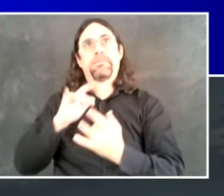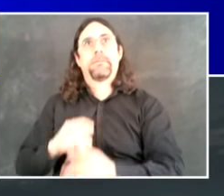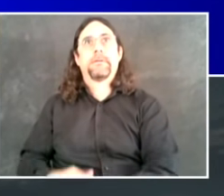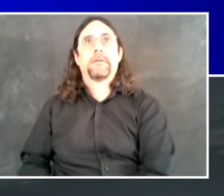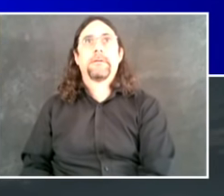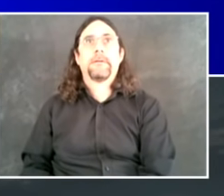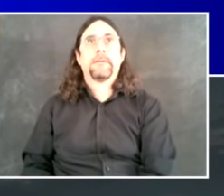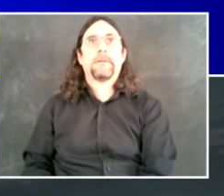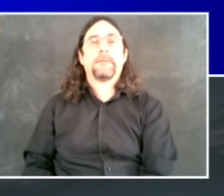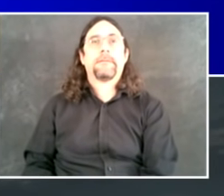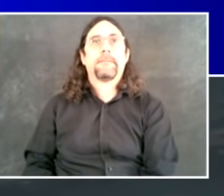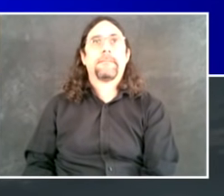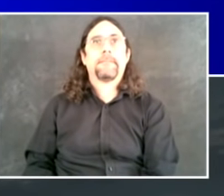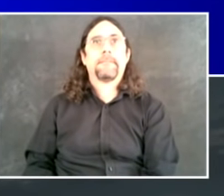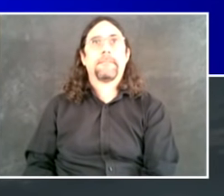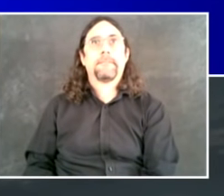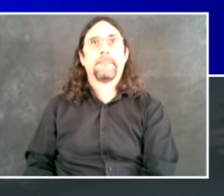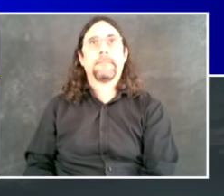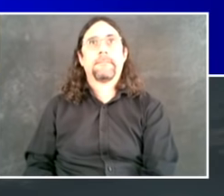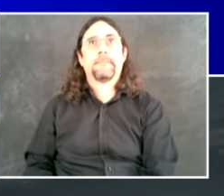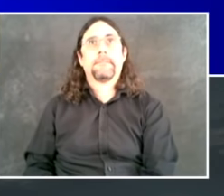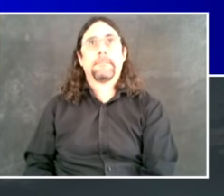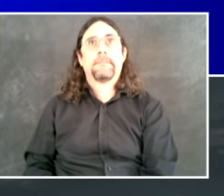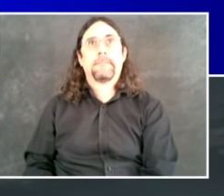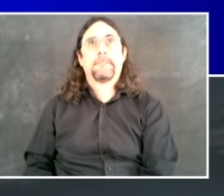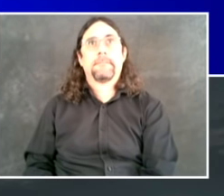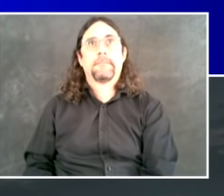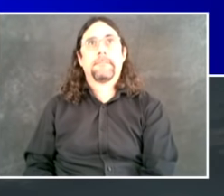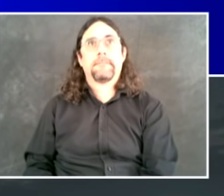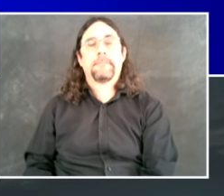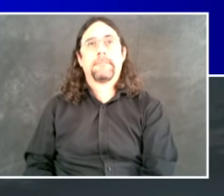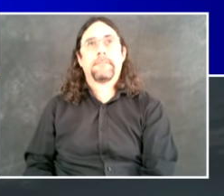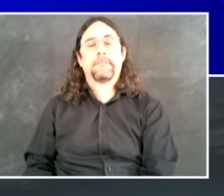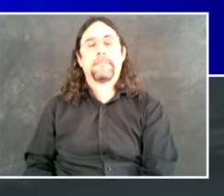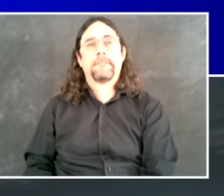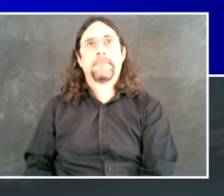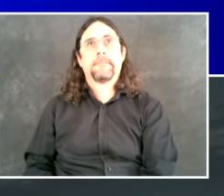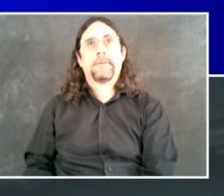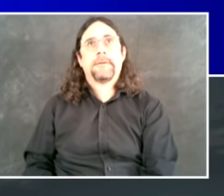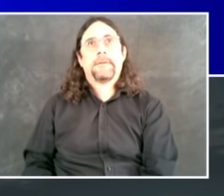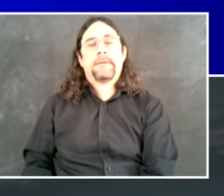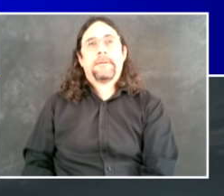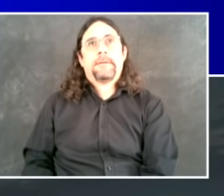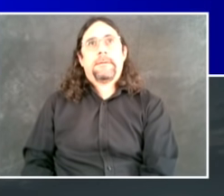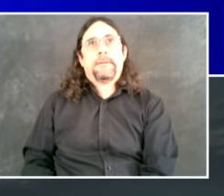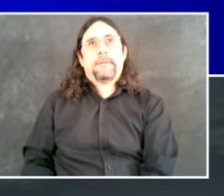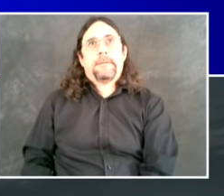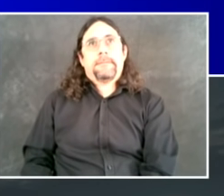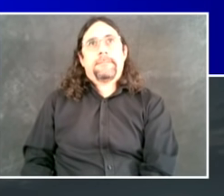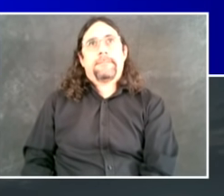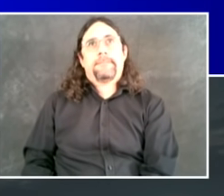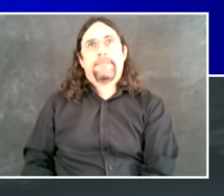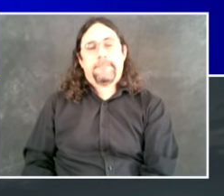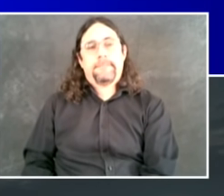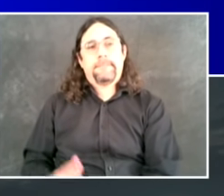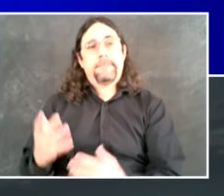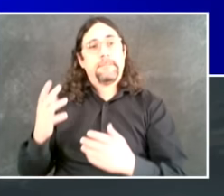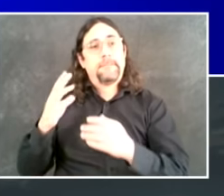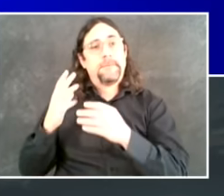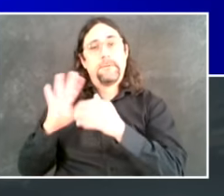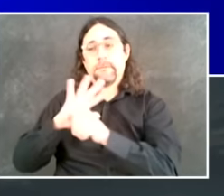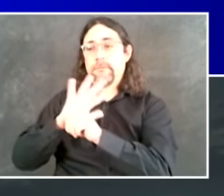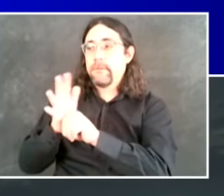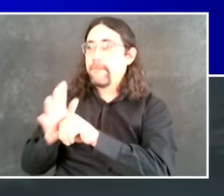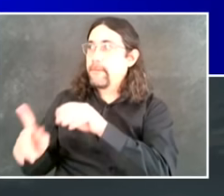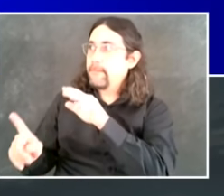And this is not a disease that'll just walk away and leave us alone and go quietly into the night. No, we're going to have to fight it back if we